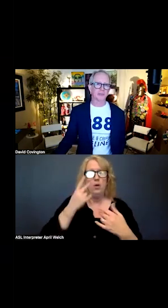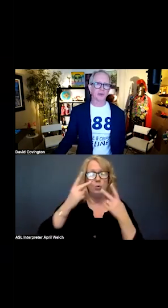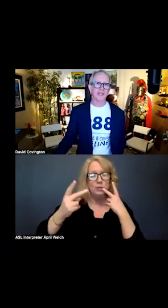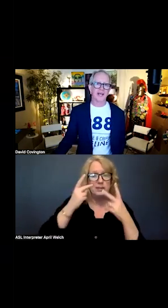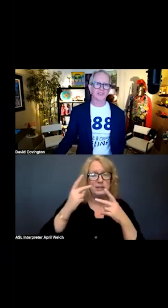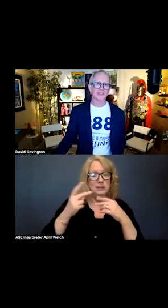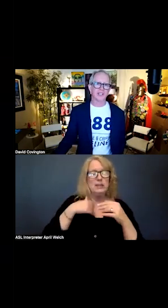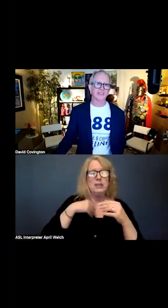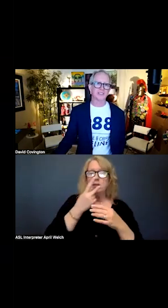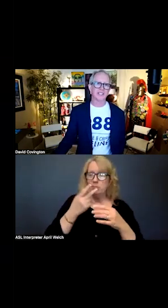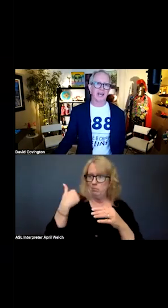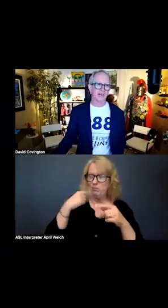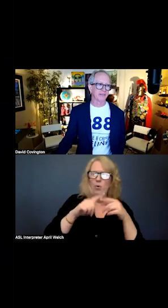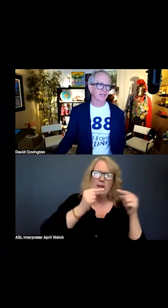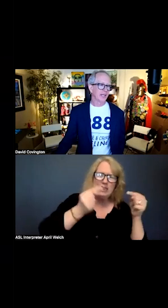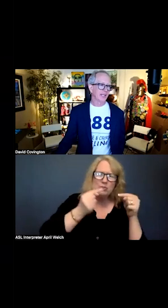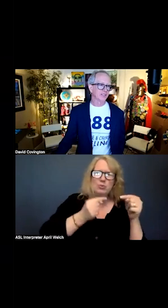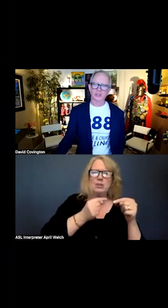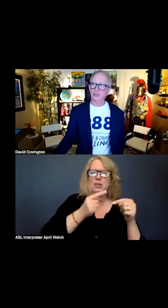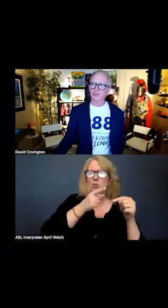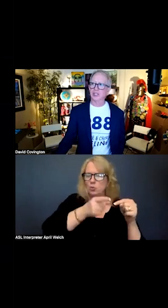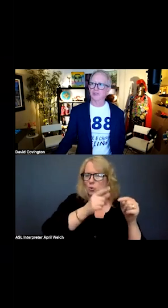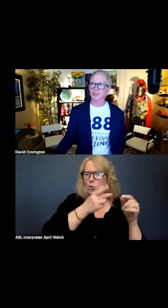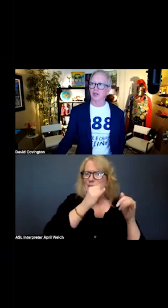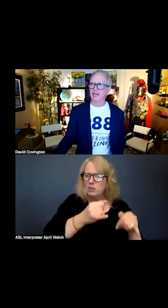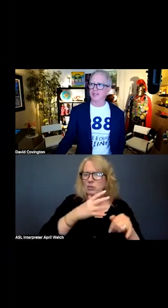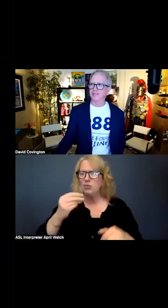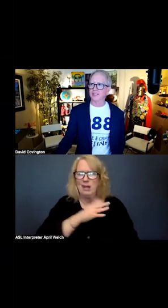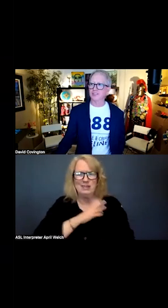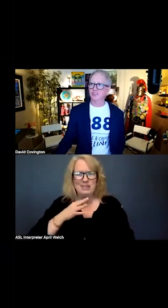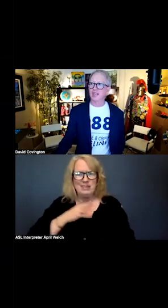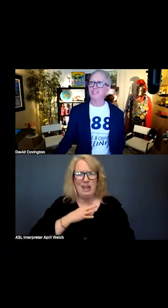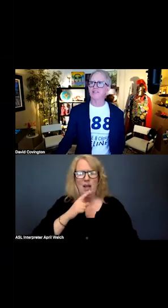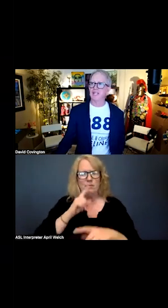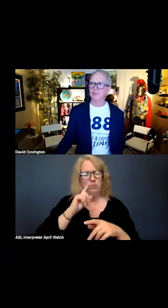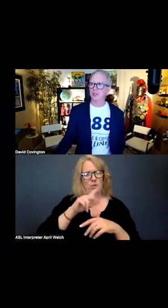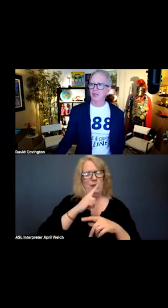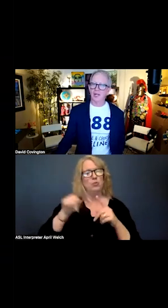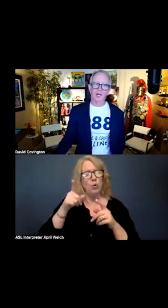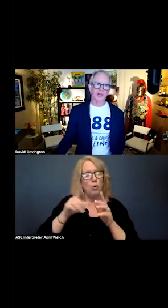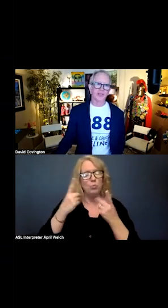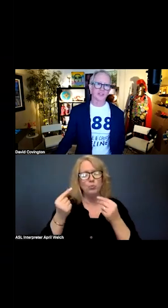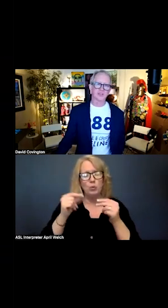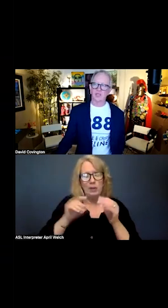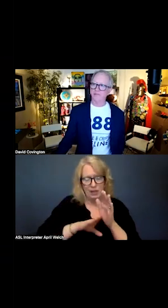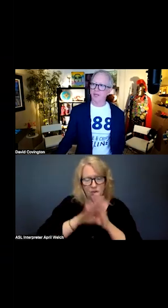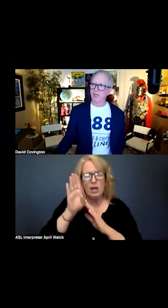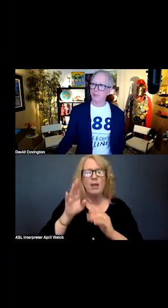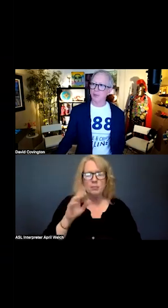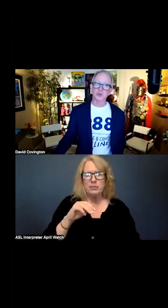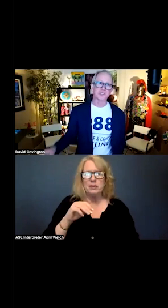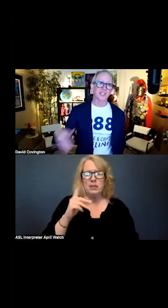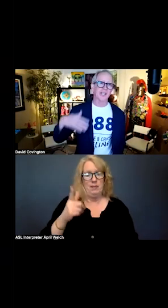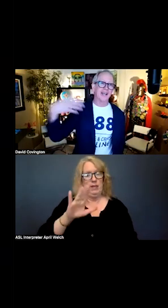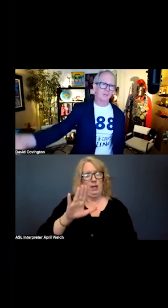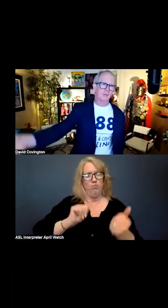injuries to both guests and staff in seclusion and restraint activities. They developed this